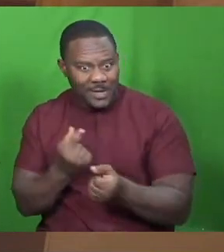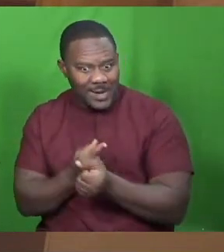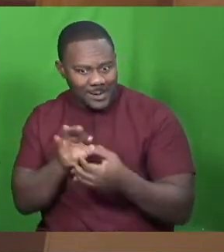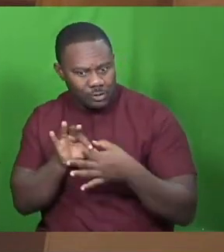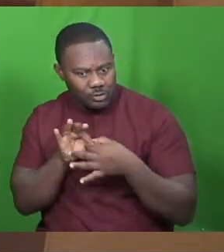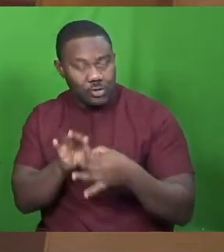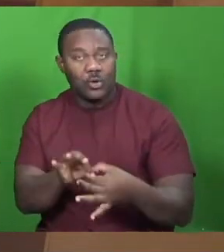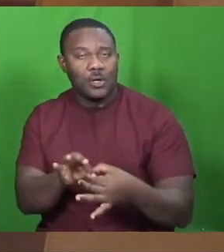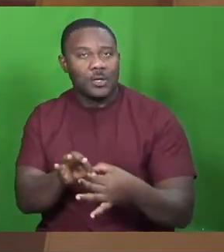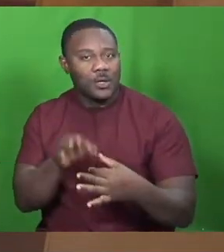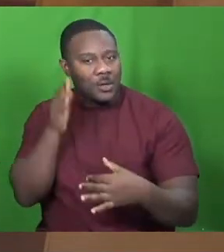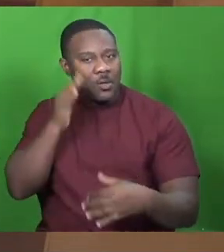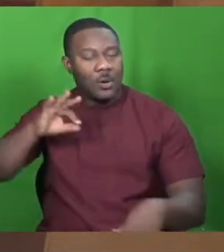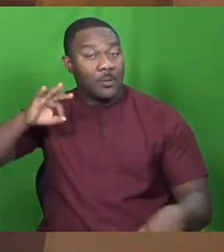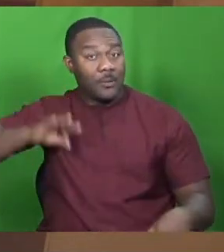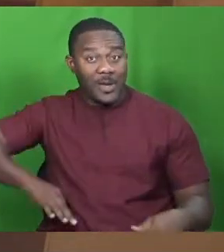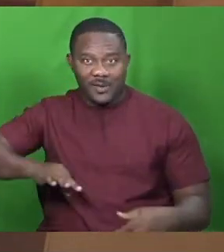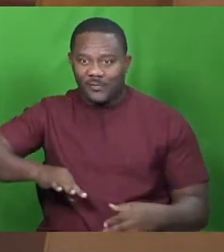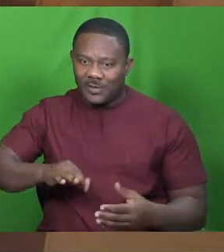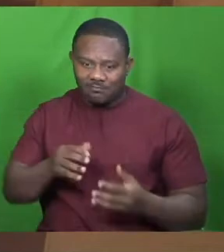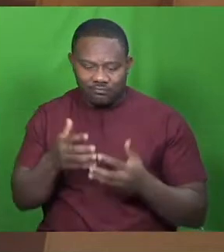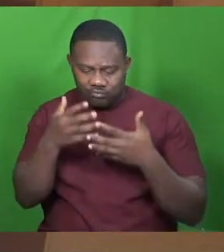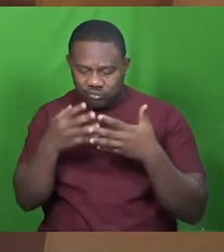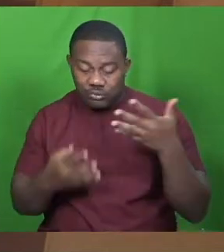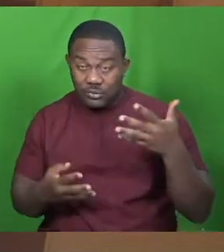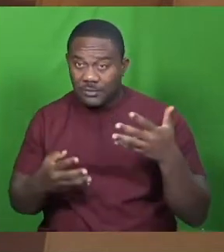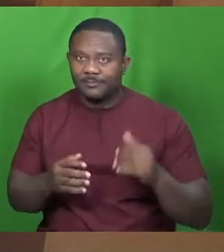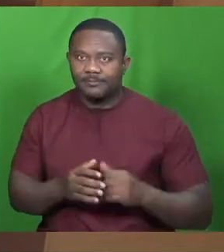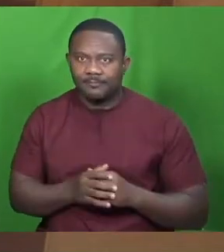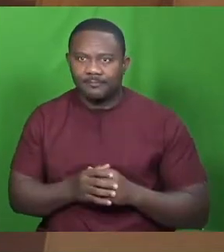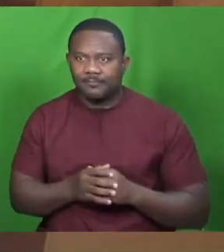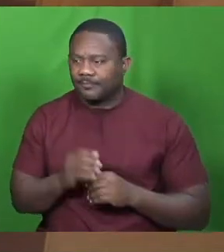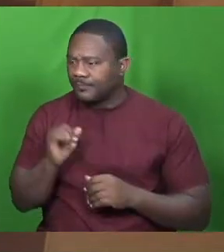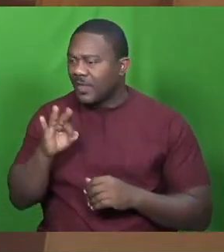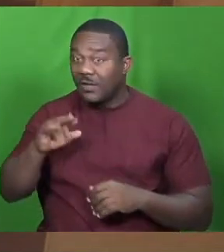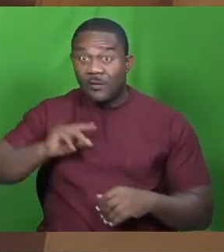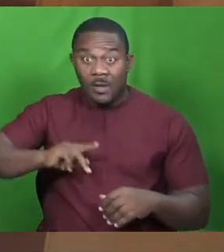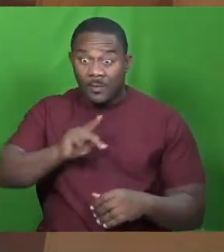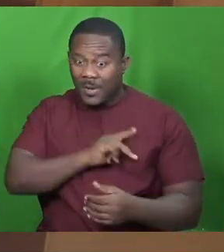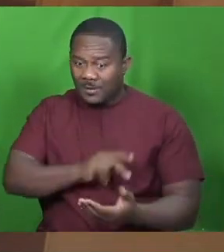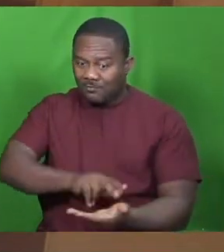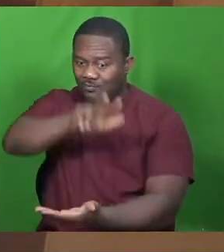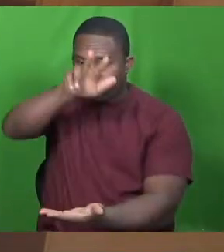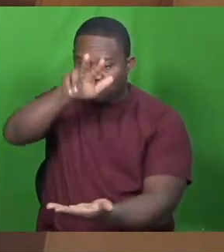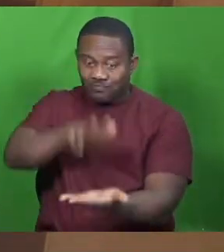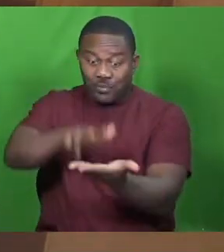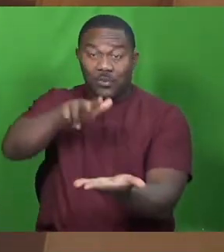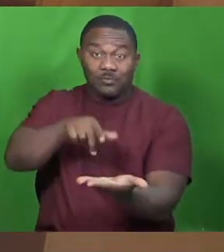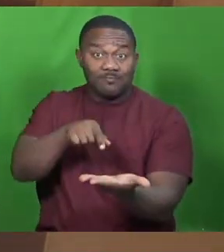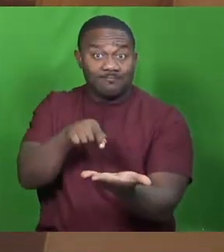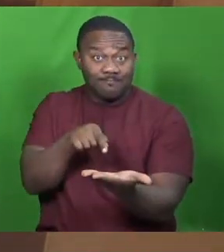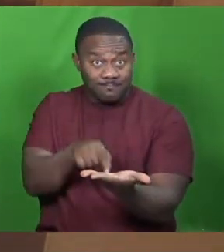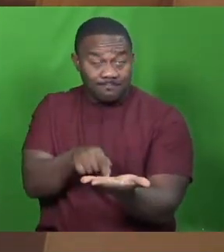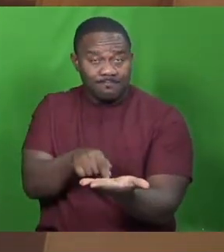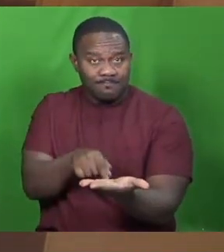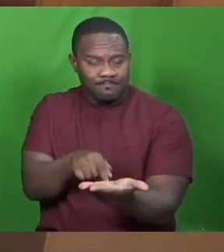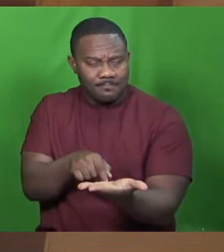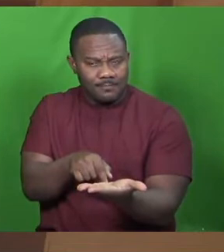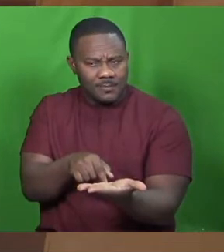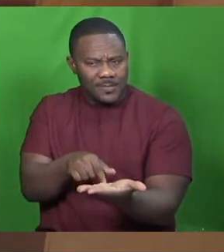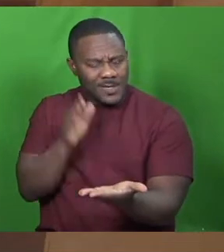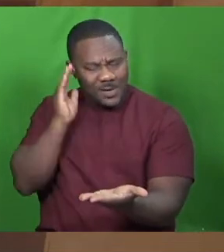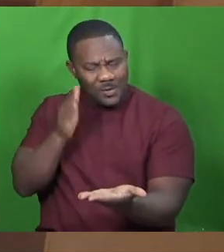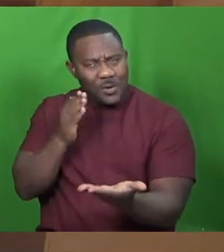The convention, once ratified by Parliament in accordance with Article 75 of the Constitution will improve Ghana's